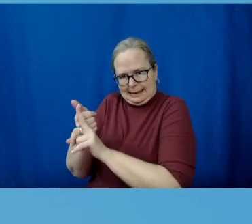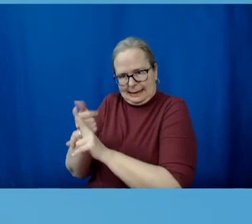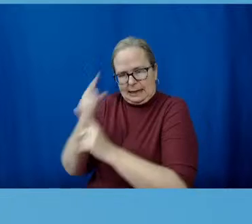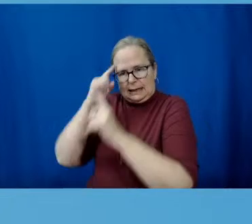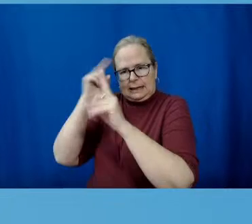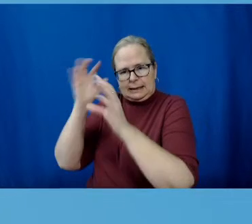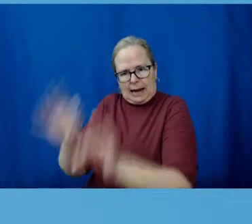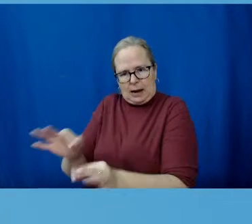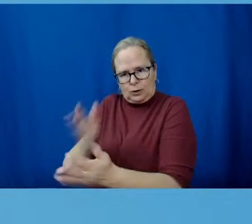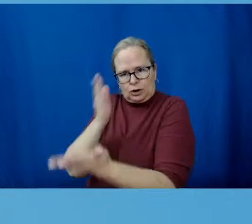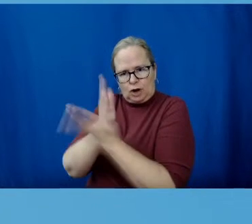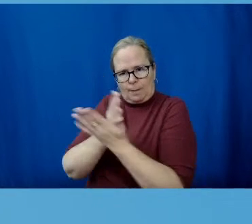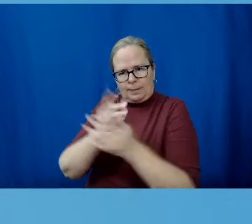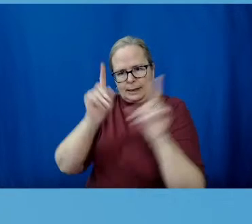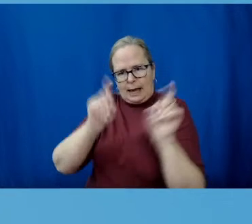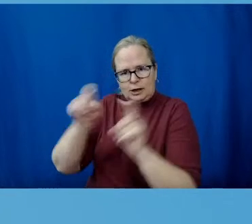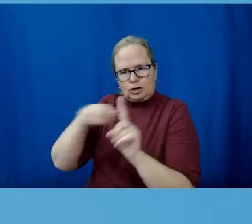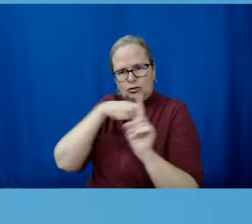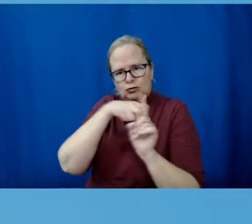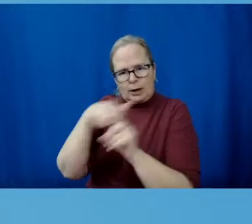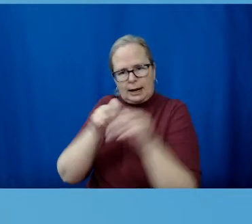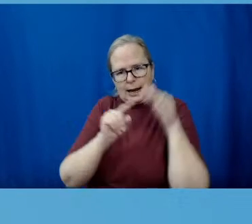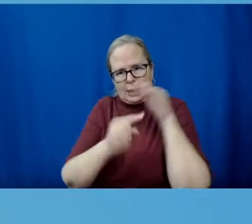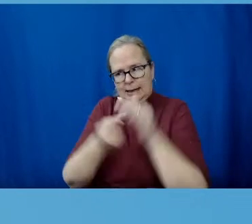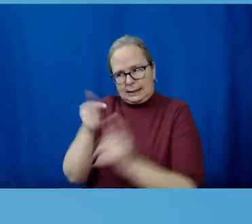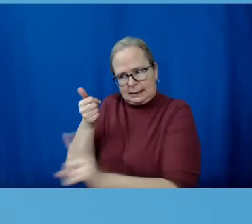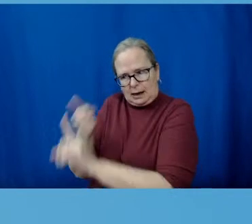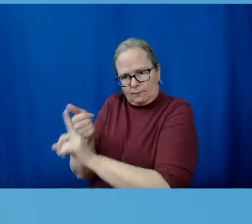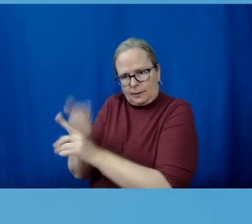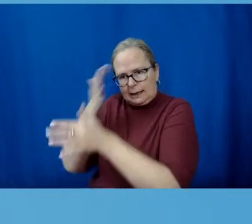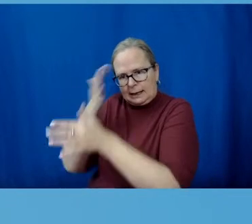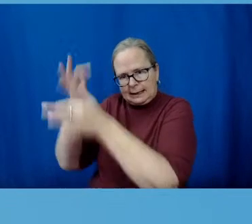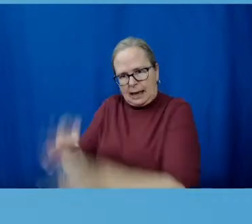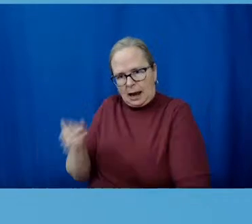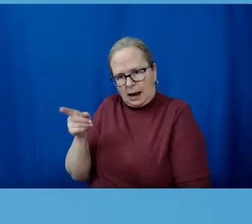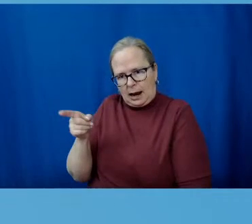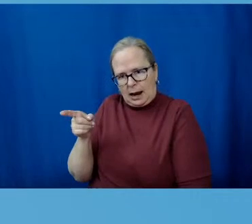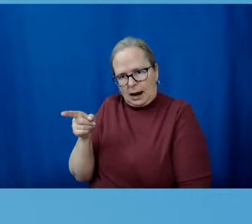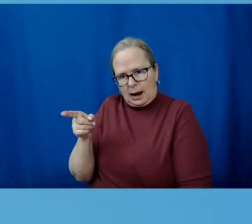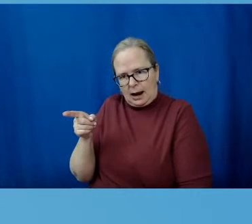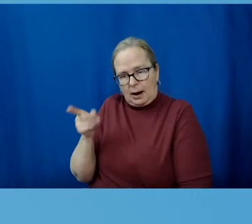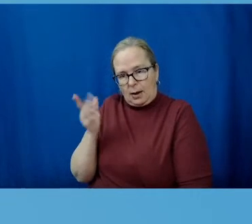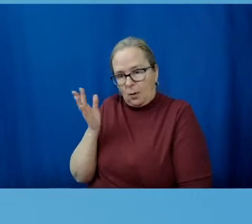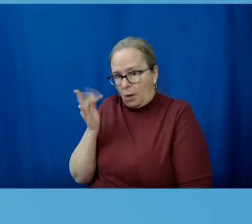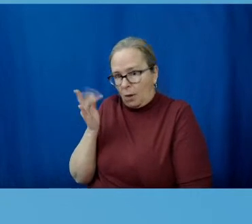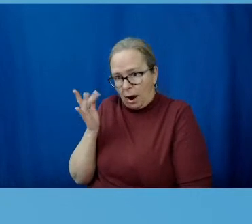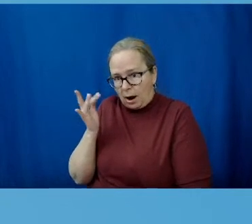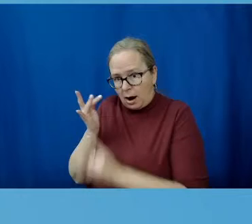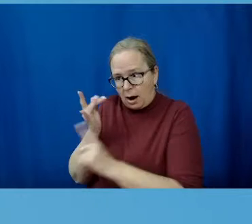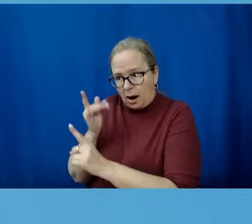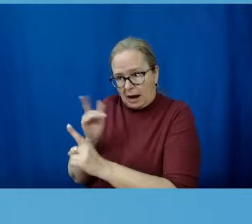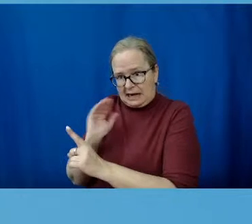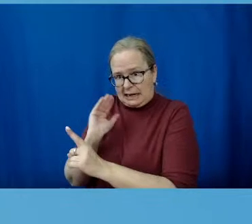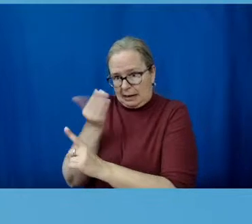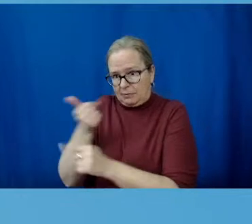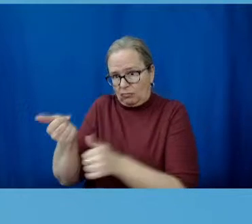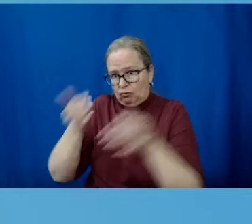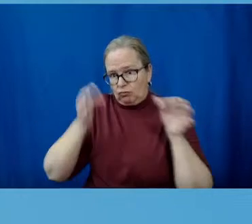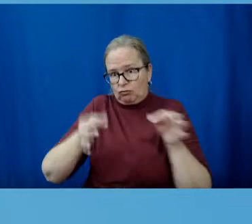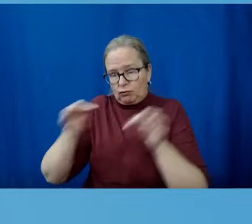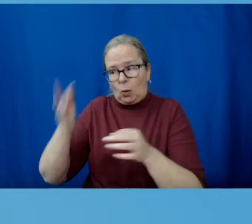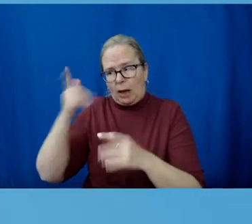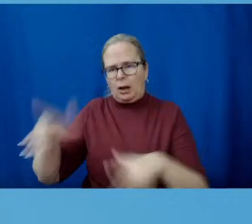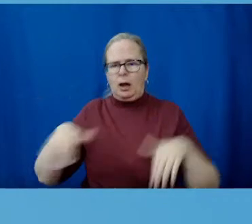she was out there by herself. But 2 years is a very long time. And I think with the exception of that summer period, she